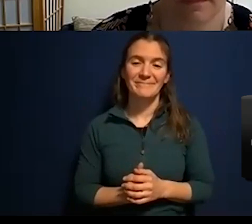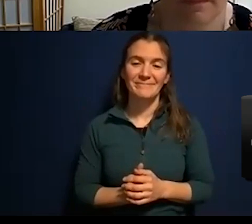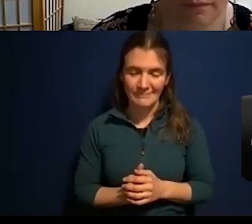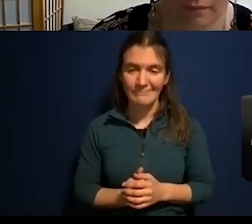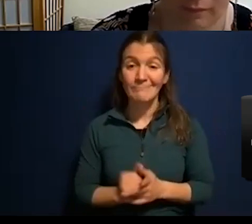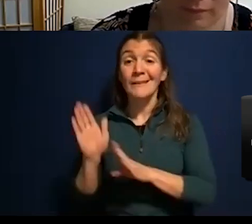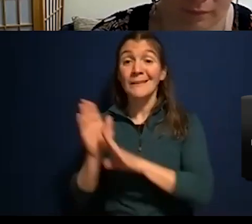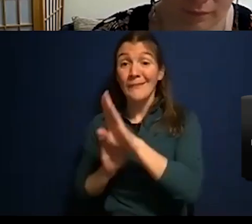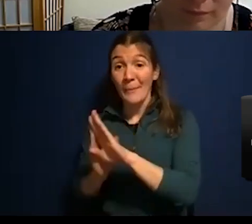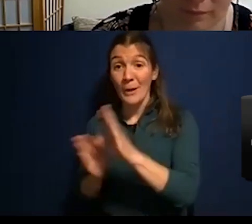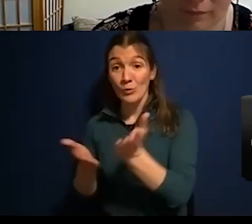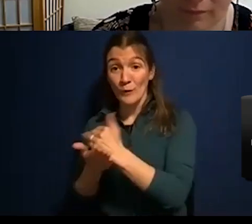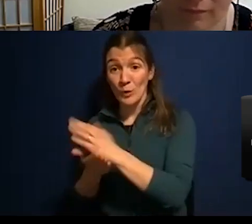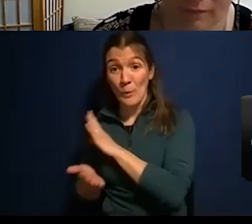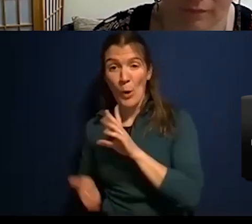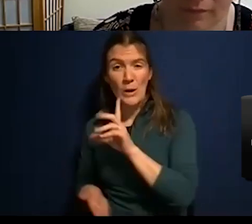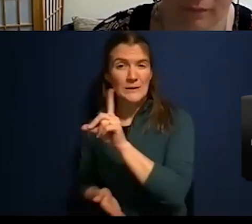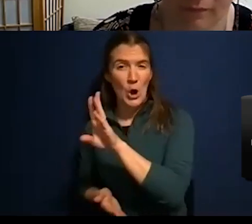Development Review Board,